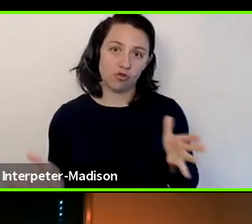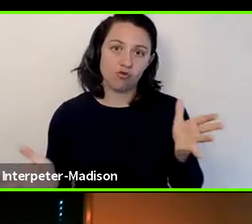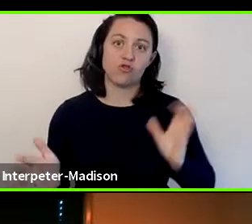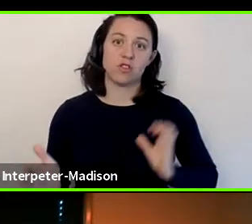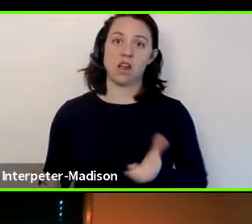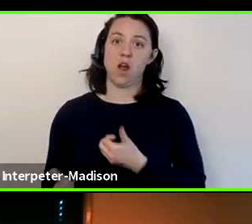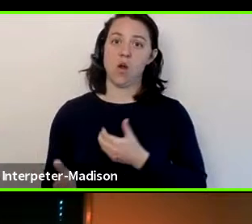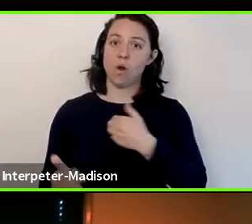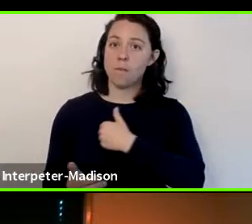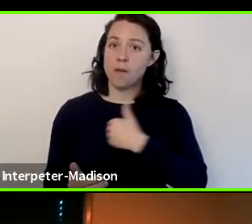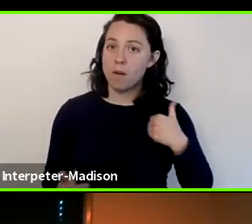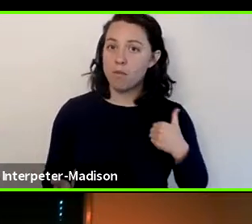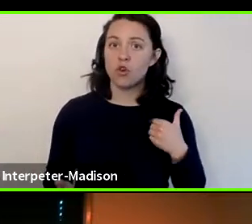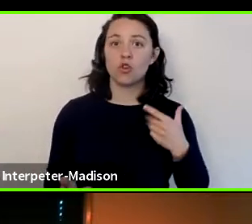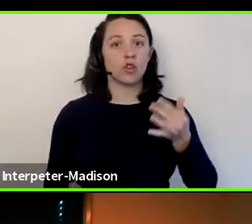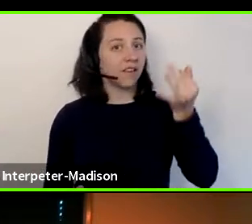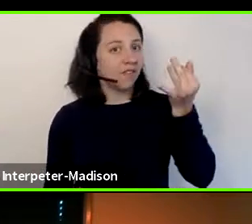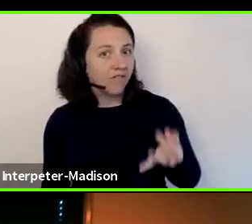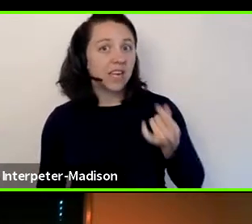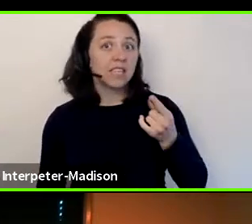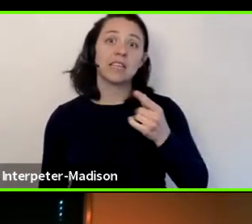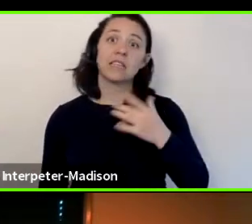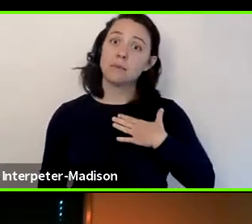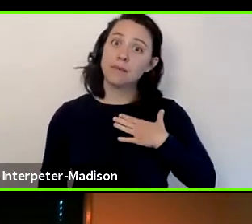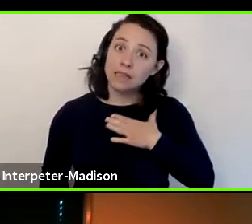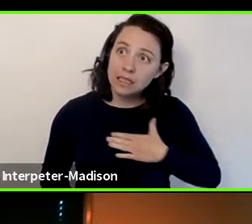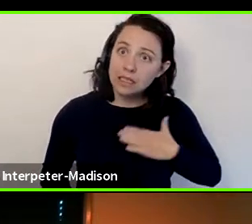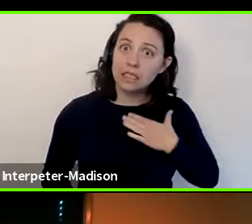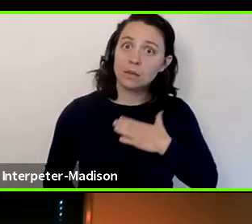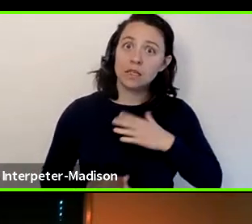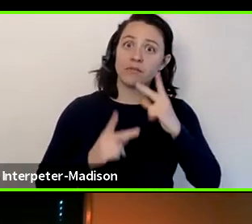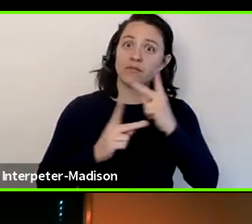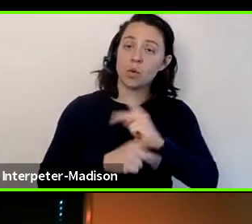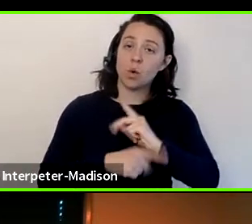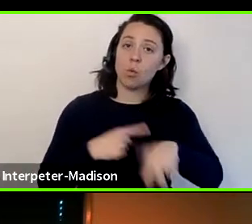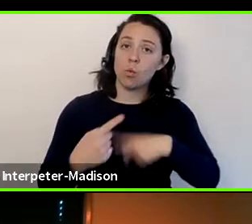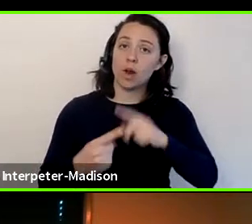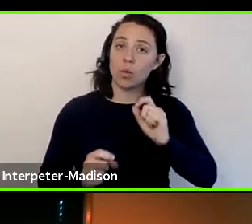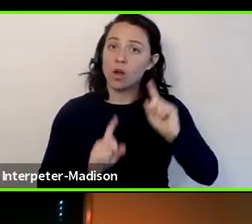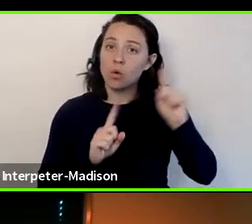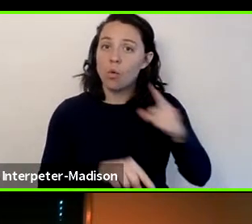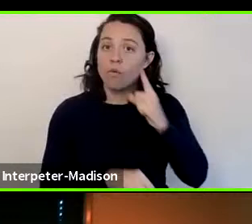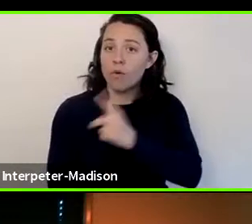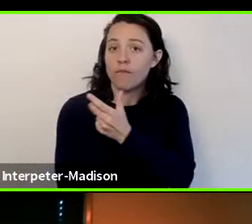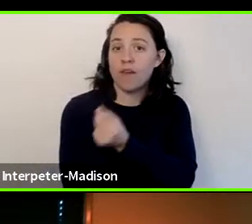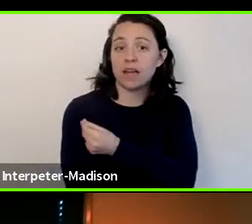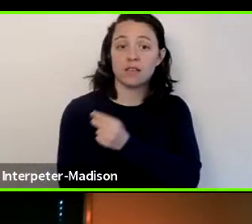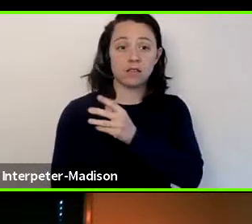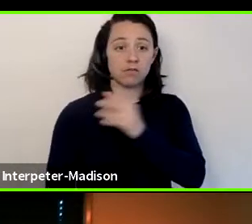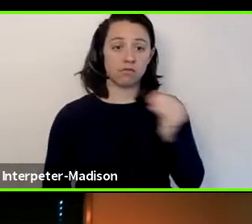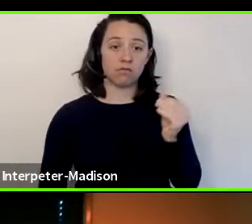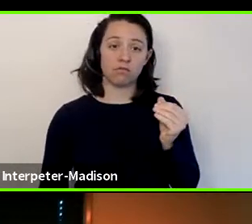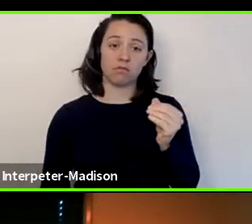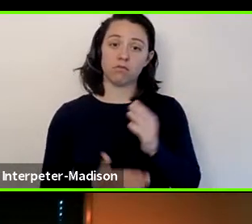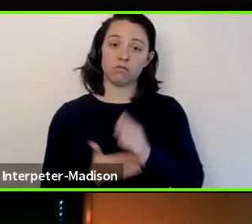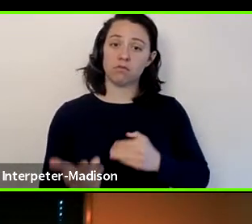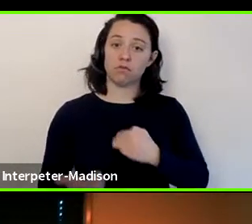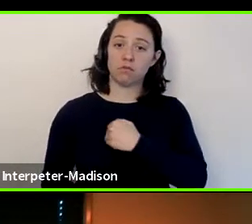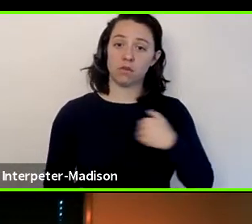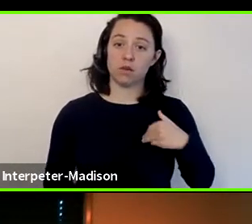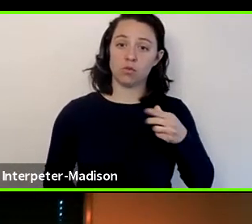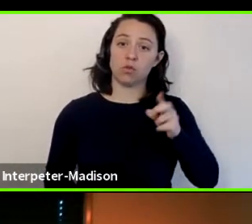service, please find out when you can get it. And actually some members managed to get it even outside